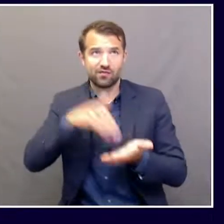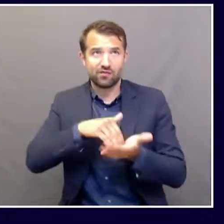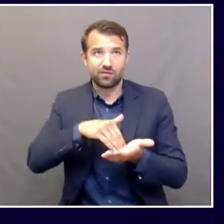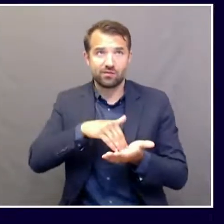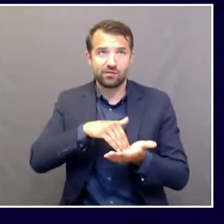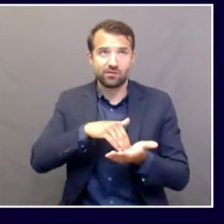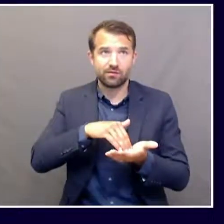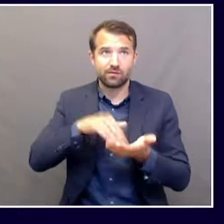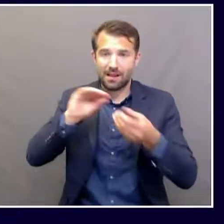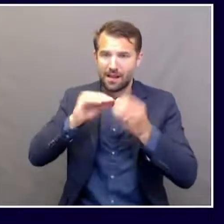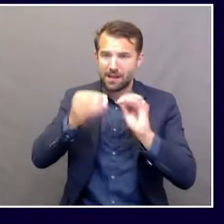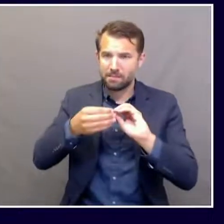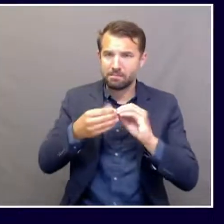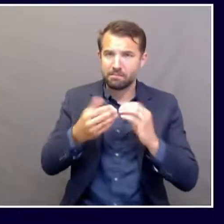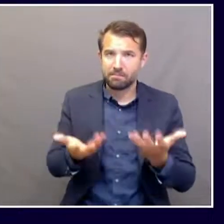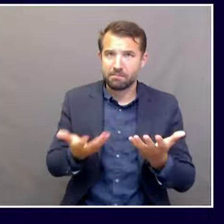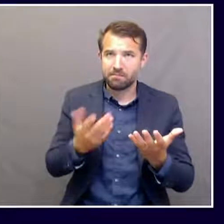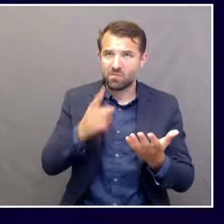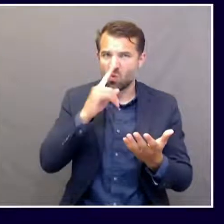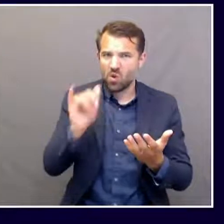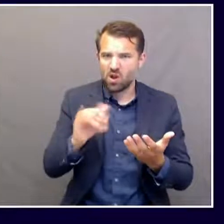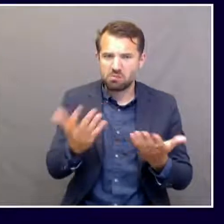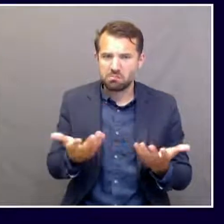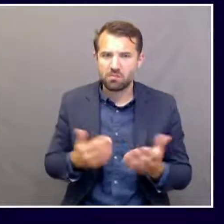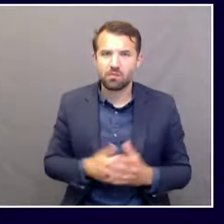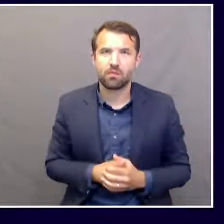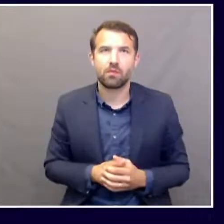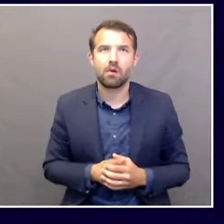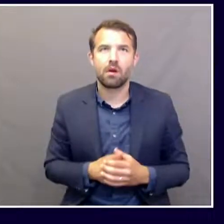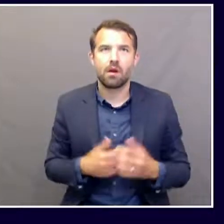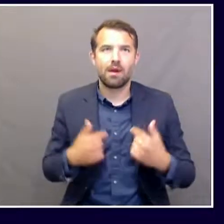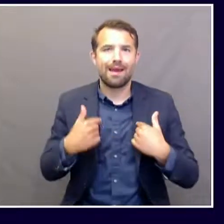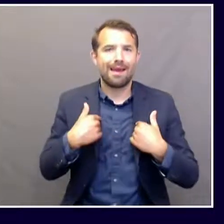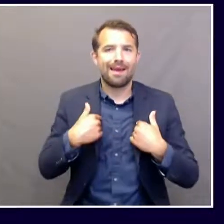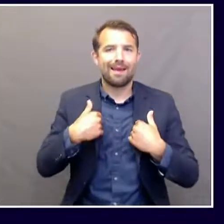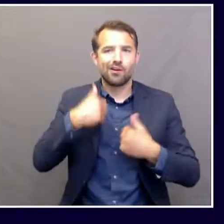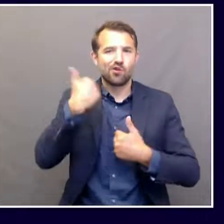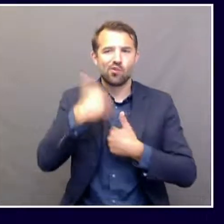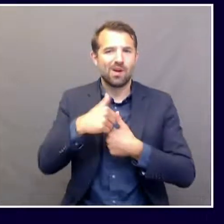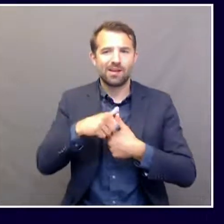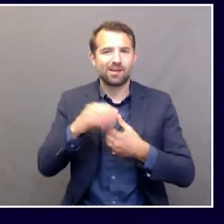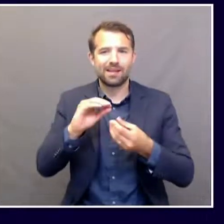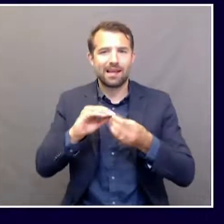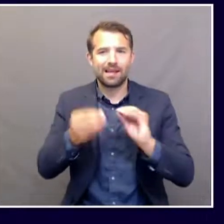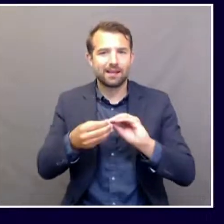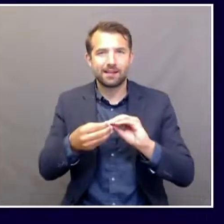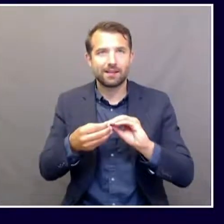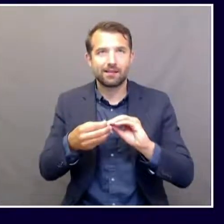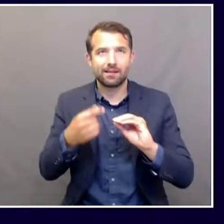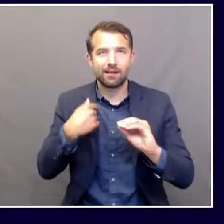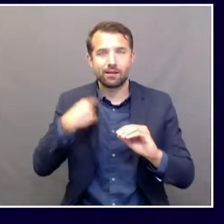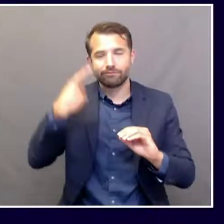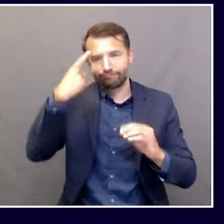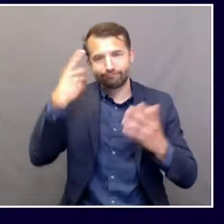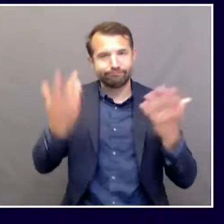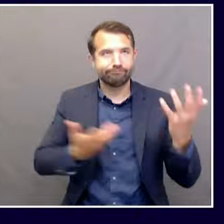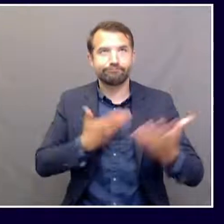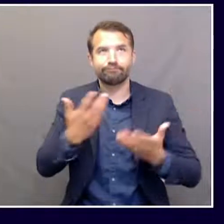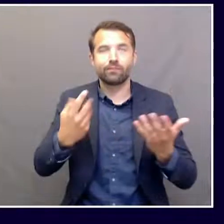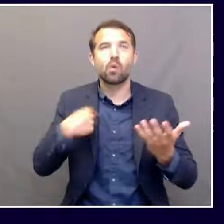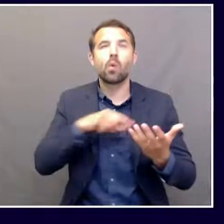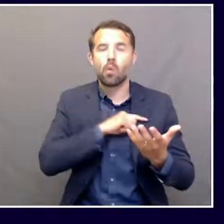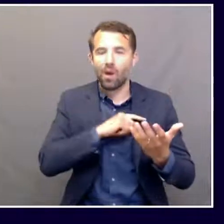of my head. We do know we have a great need continued for supporting people